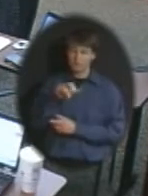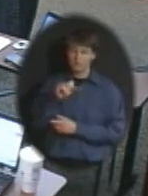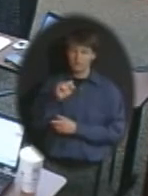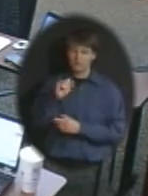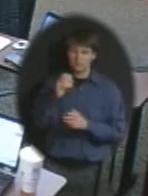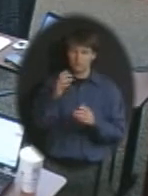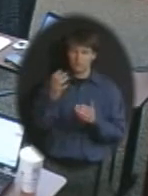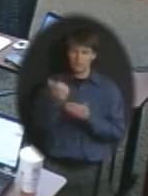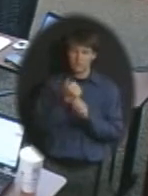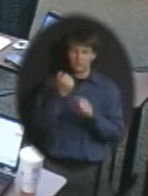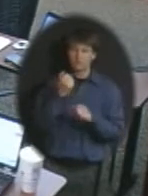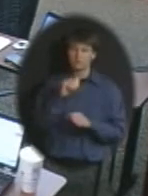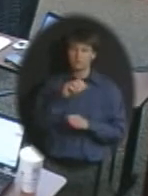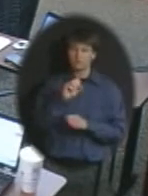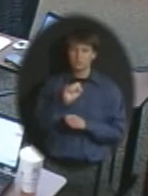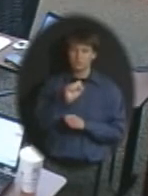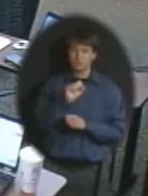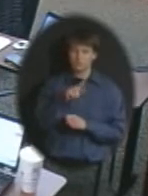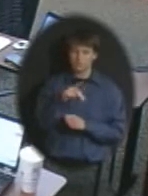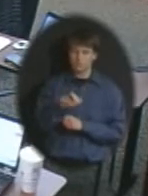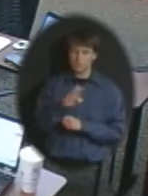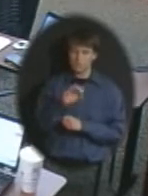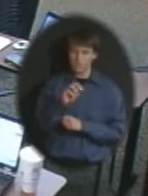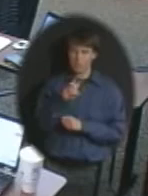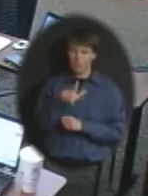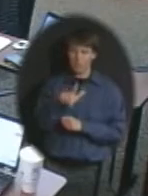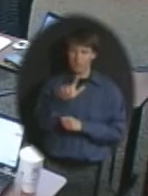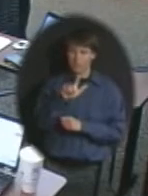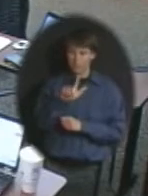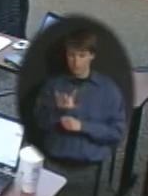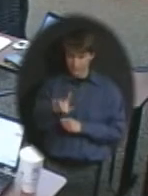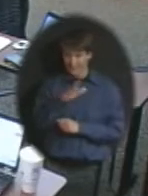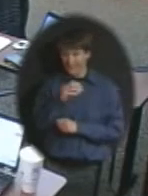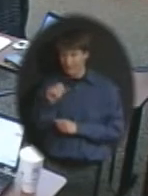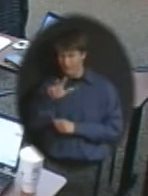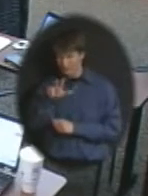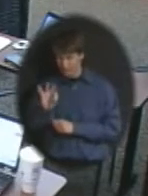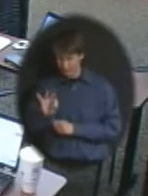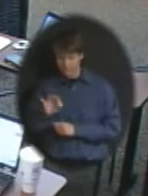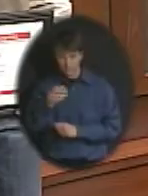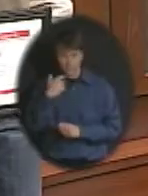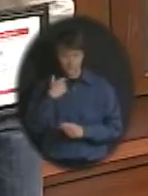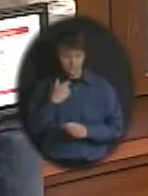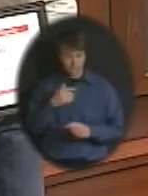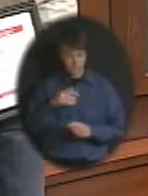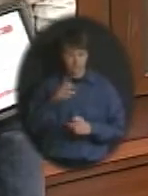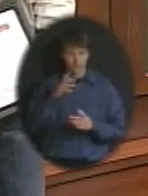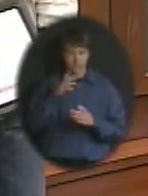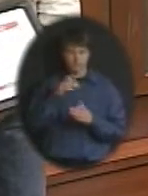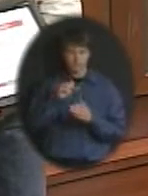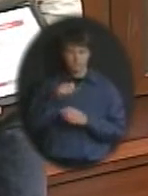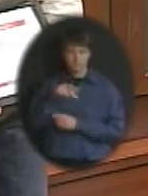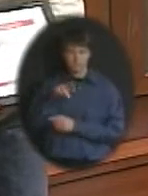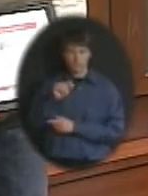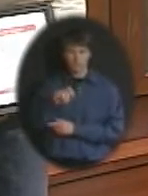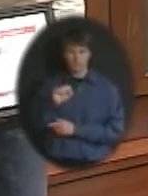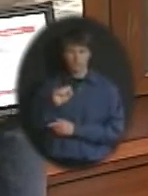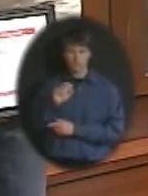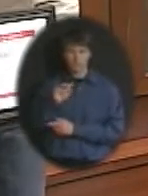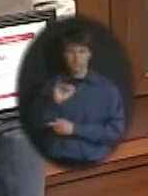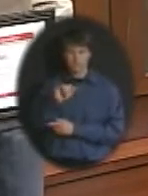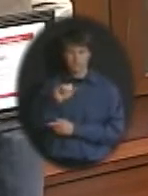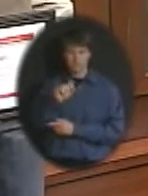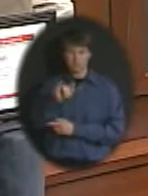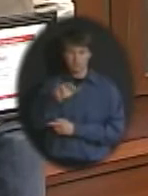39. Wow. In 2004, he received the Ernie Tavila Award from the Athletes in Action Sports Ministry Organization. After his